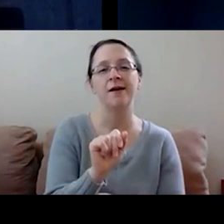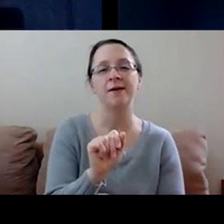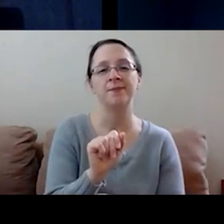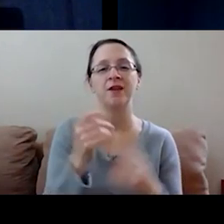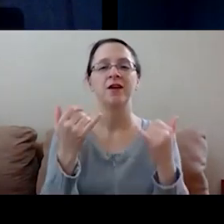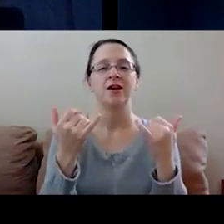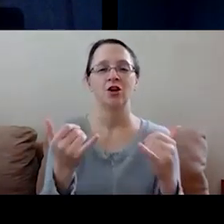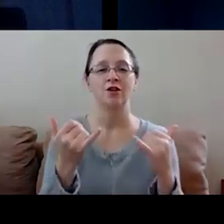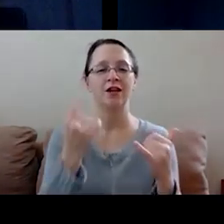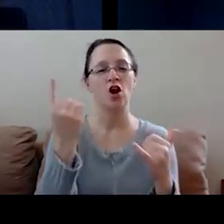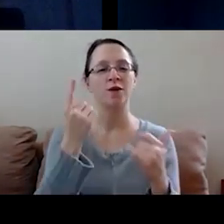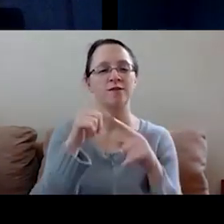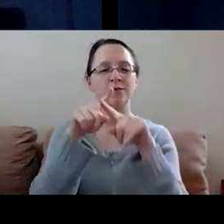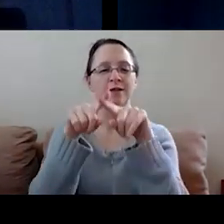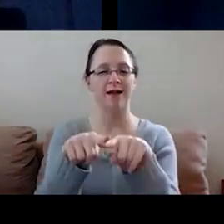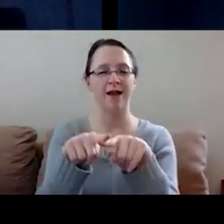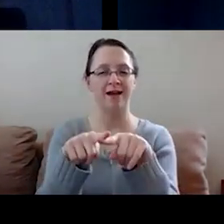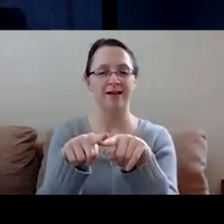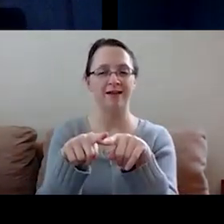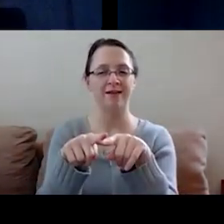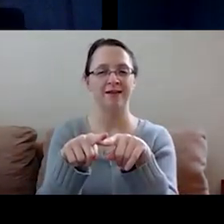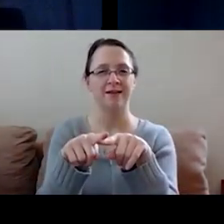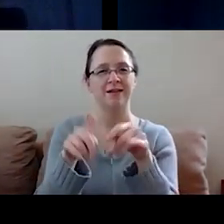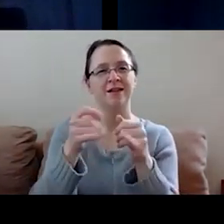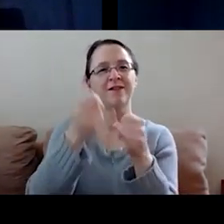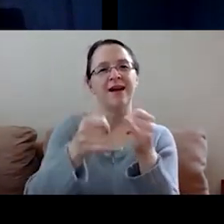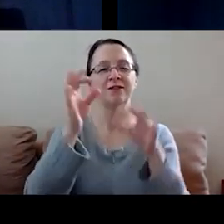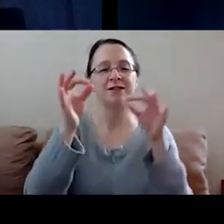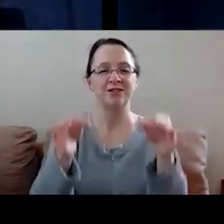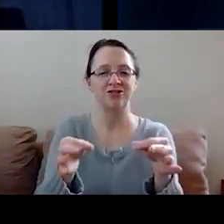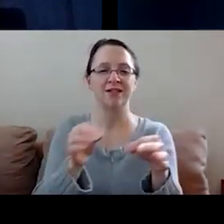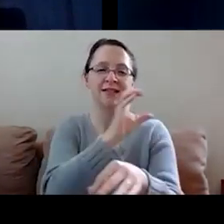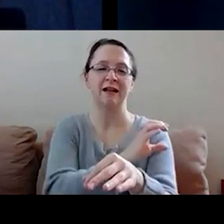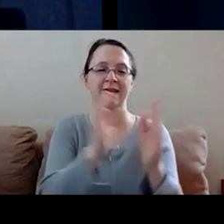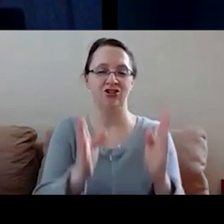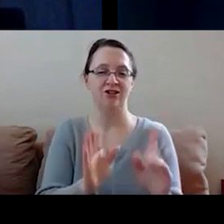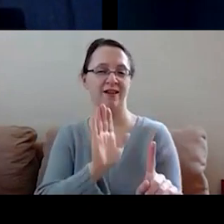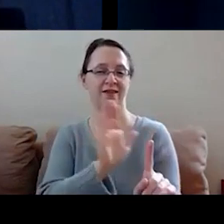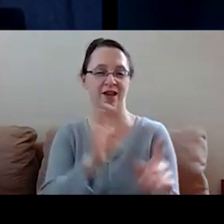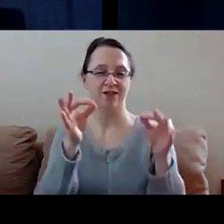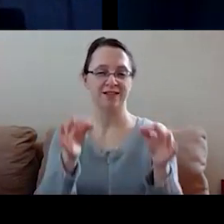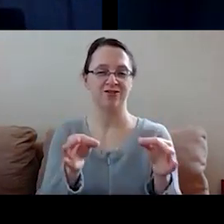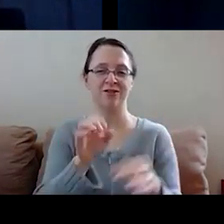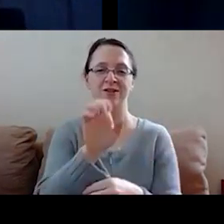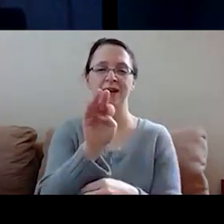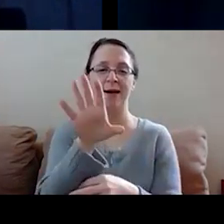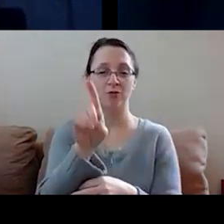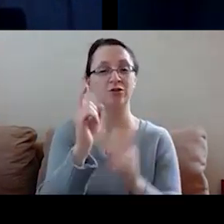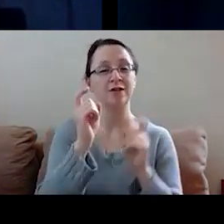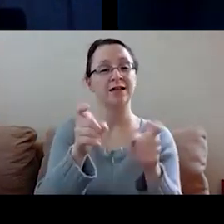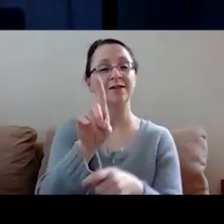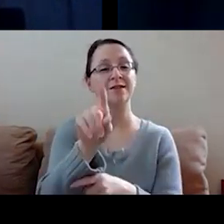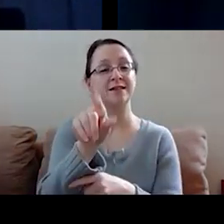currently we always rely on, and like the final decision is the clinician's decision. Emerald provides data, but it provides